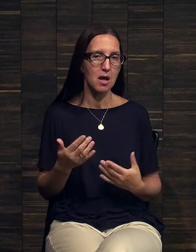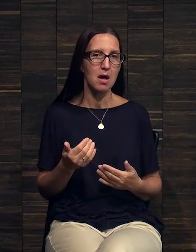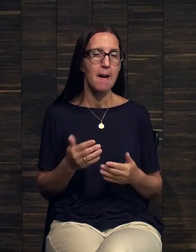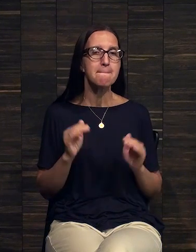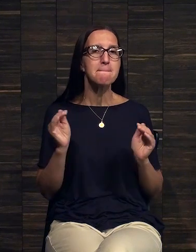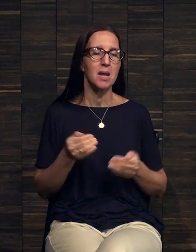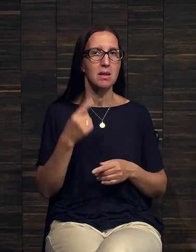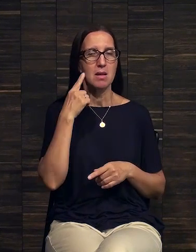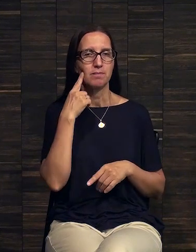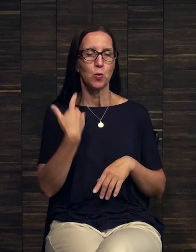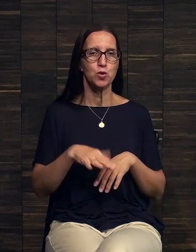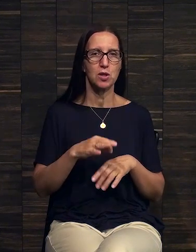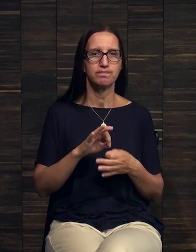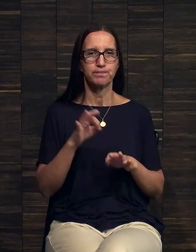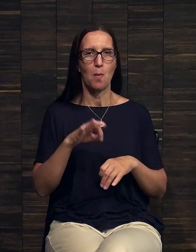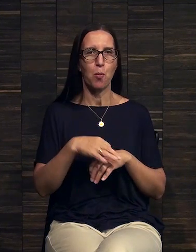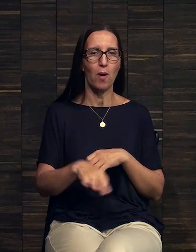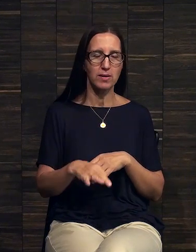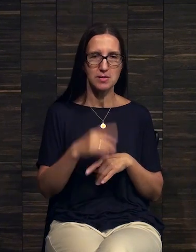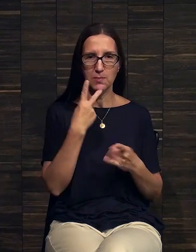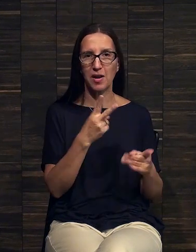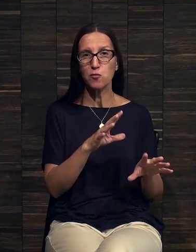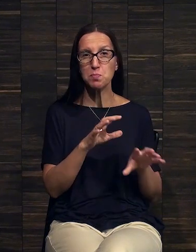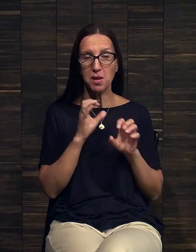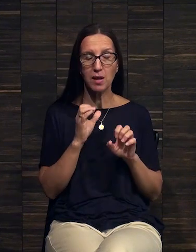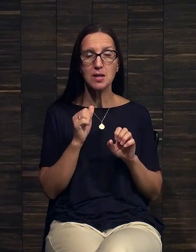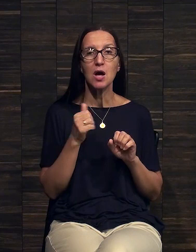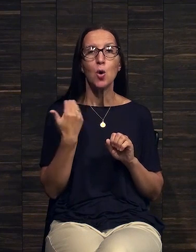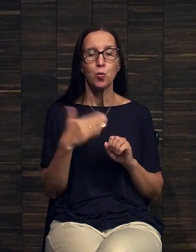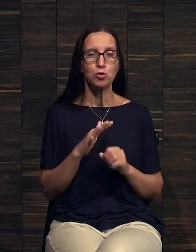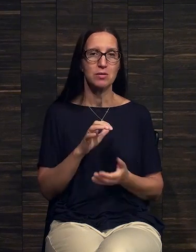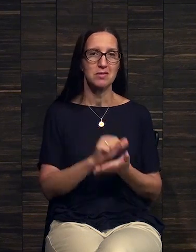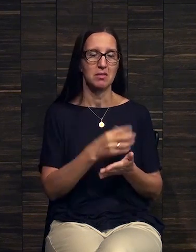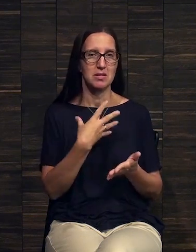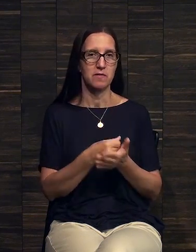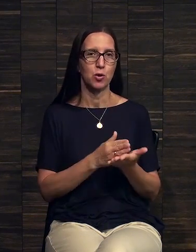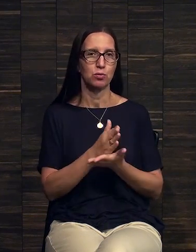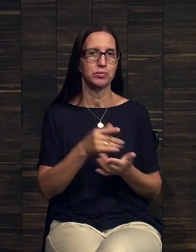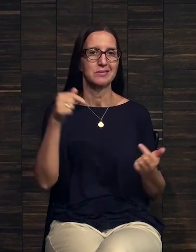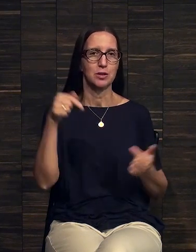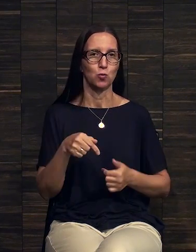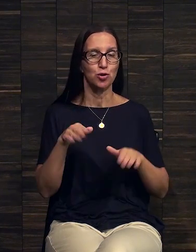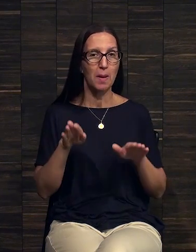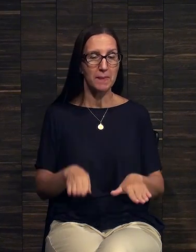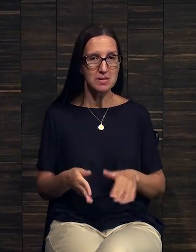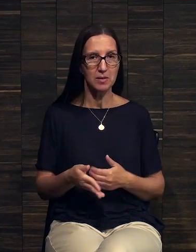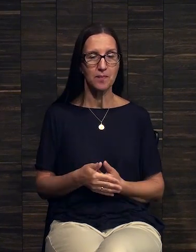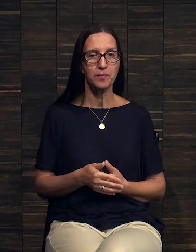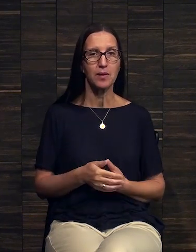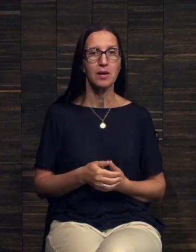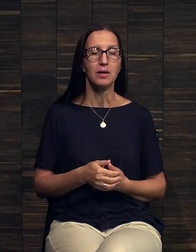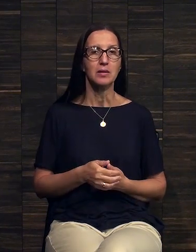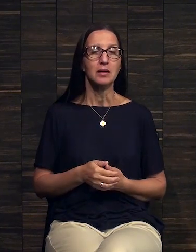issues, they started to be less painful, only then they took their right